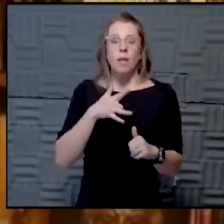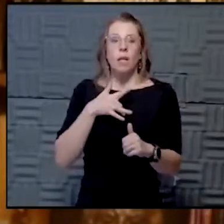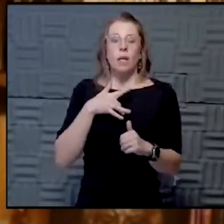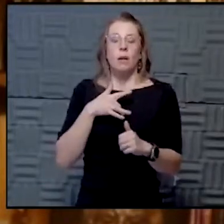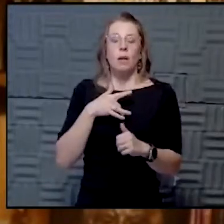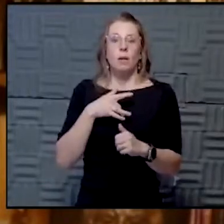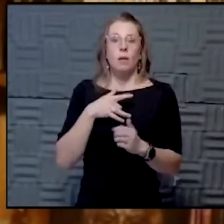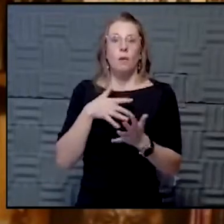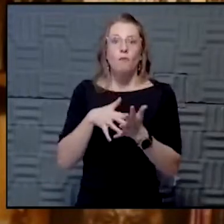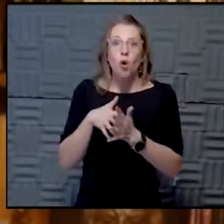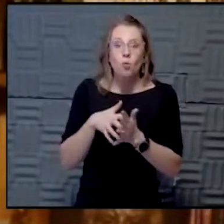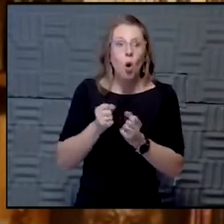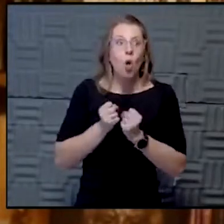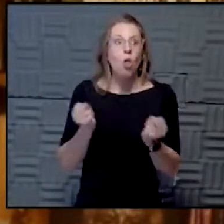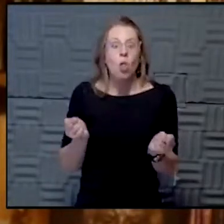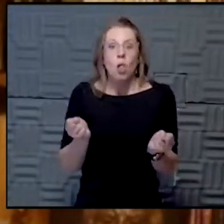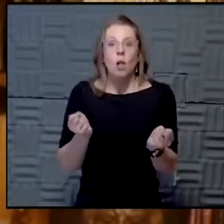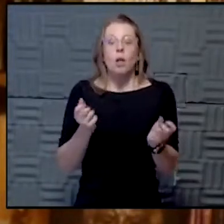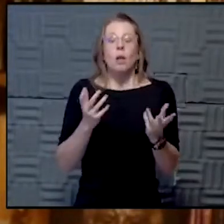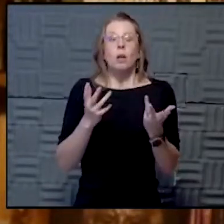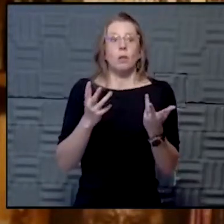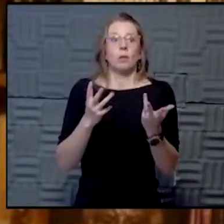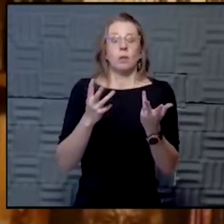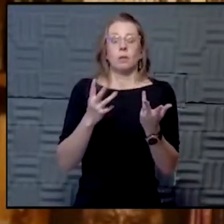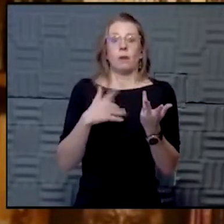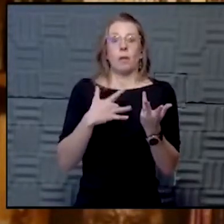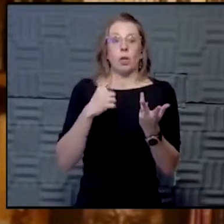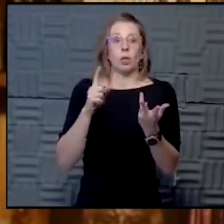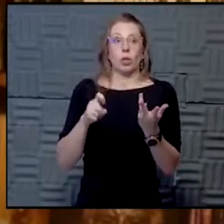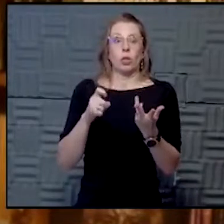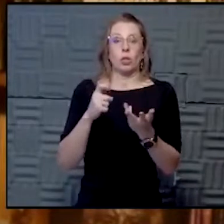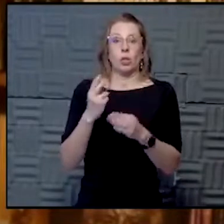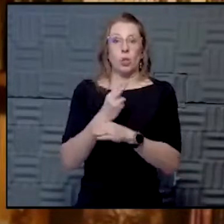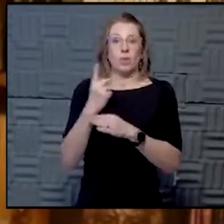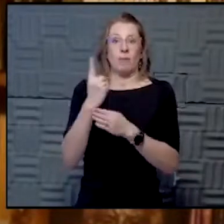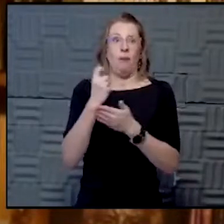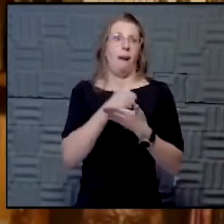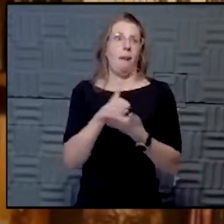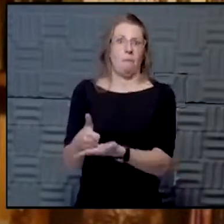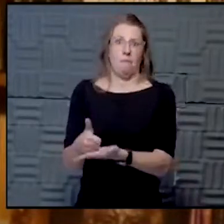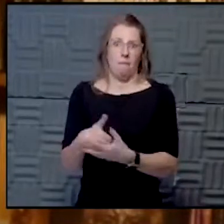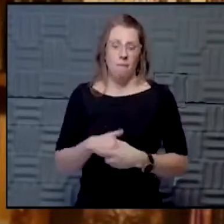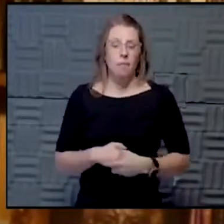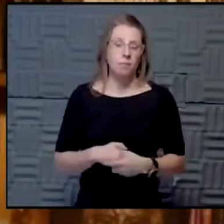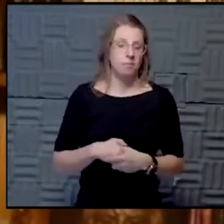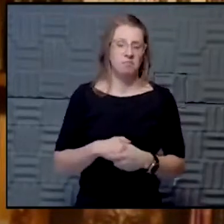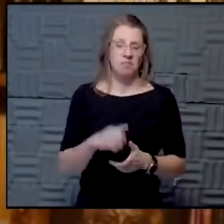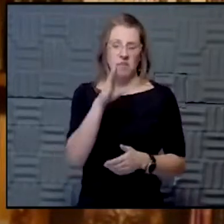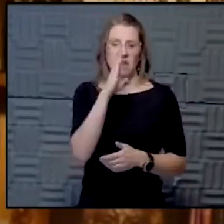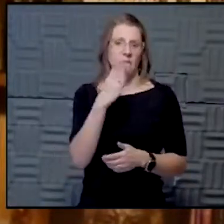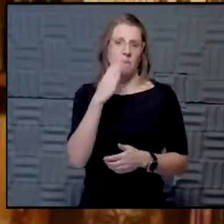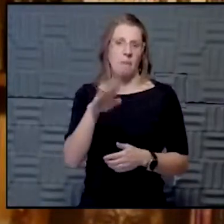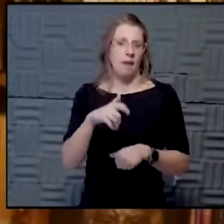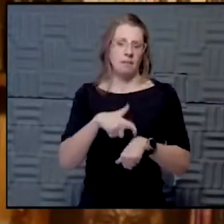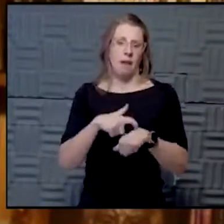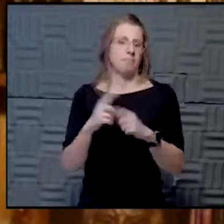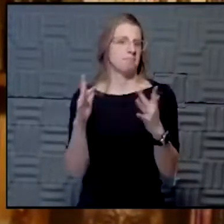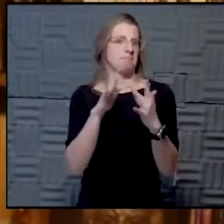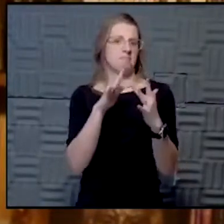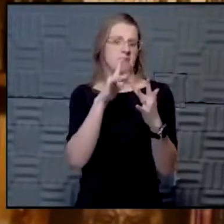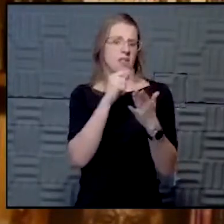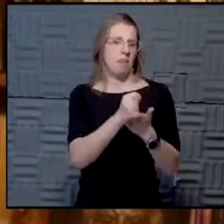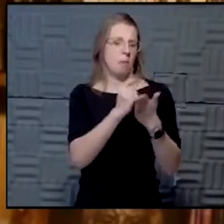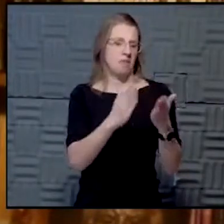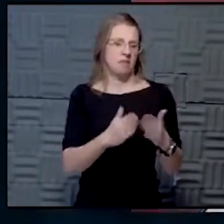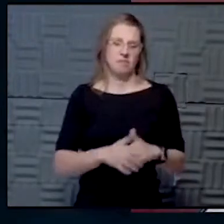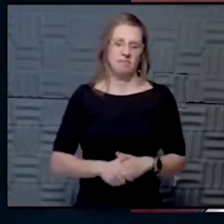vulnerable and like you could use a helping hand. That it's never a bad time to reach out to a